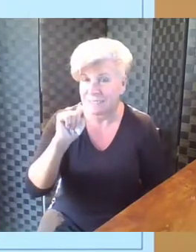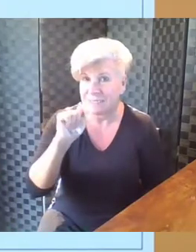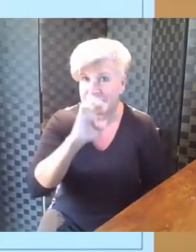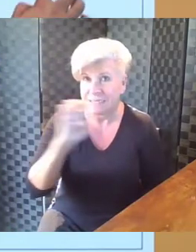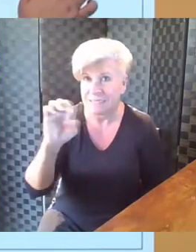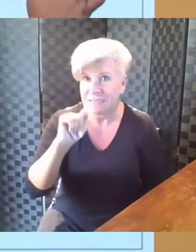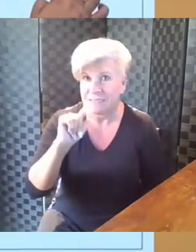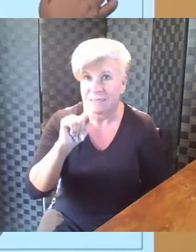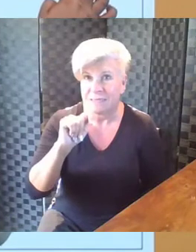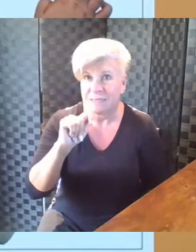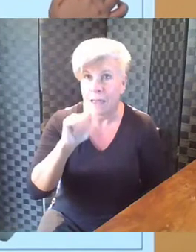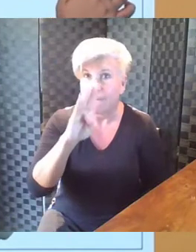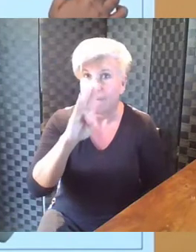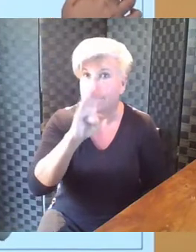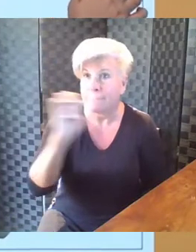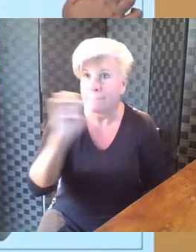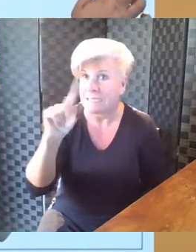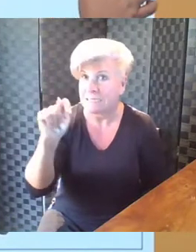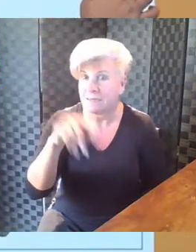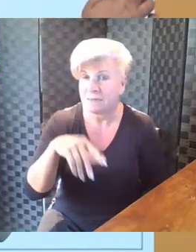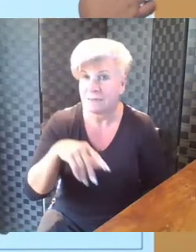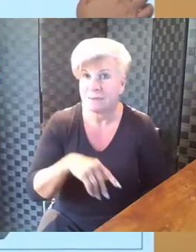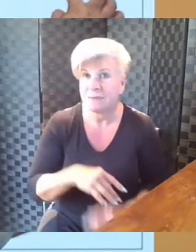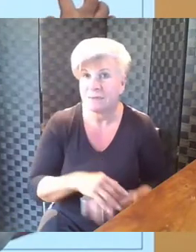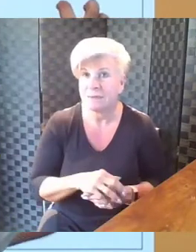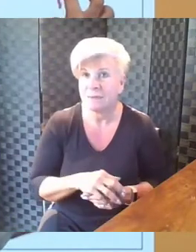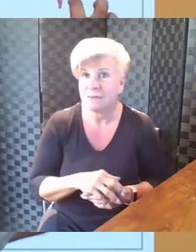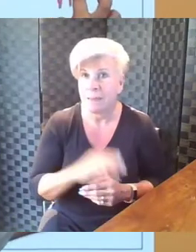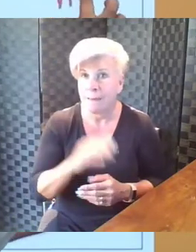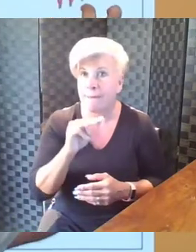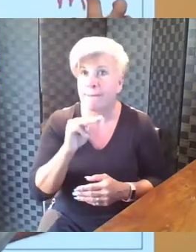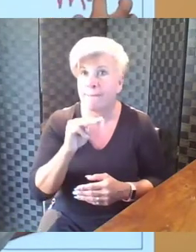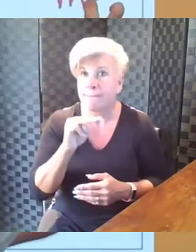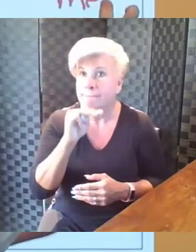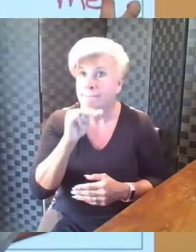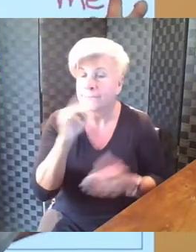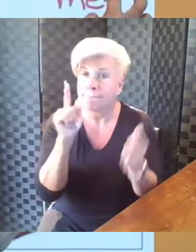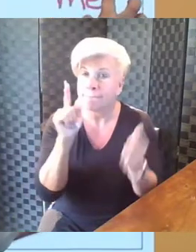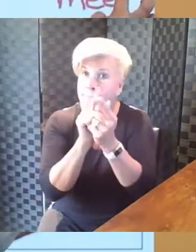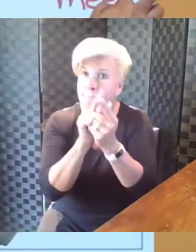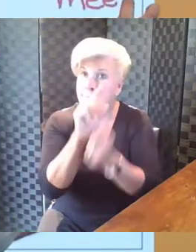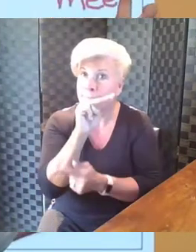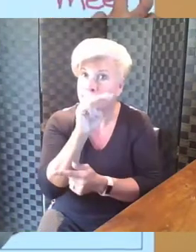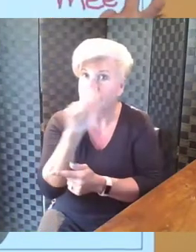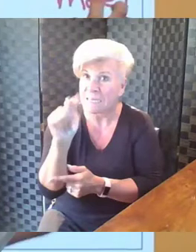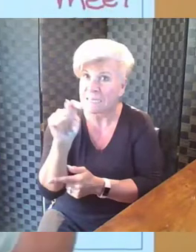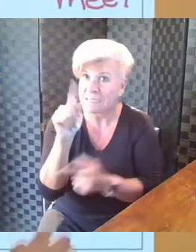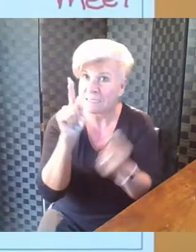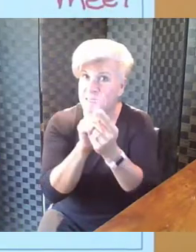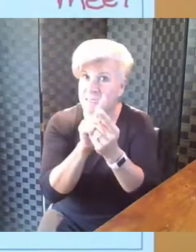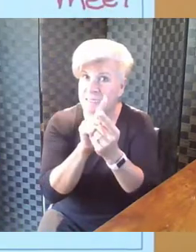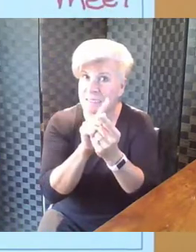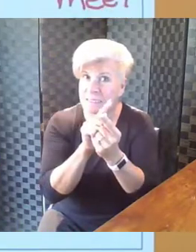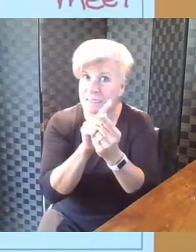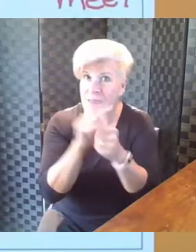your jelly in. Something that means the opposite of near. How many words can you fit in the A-R